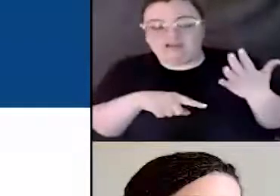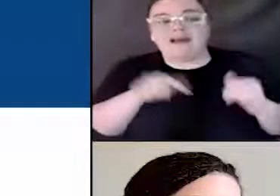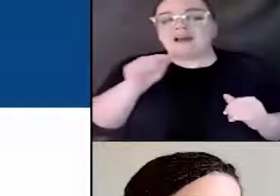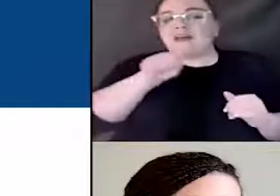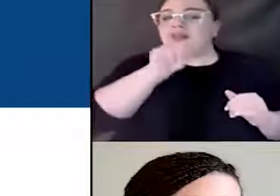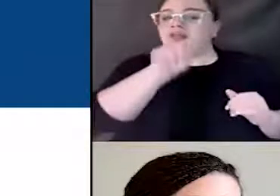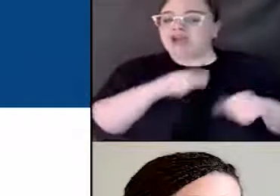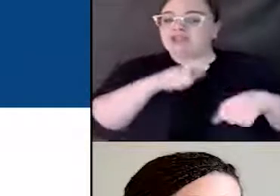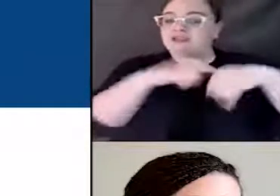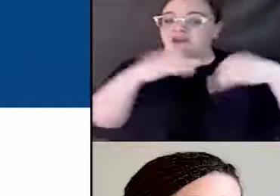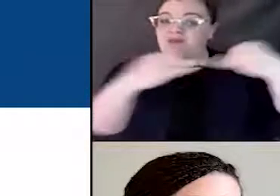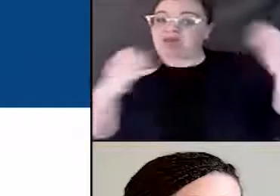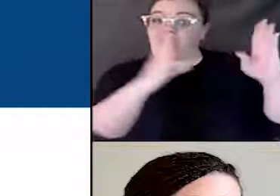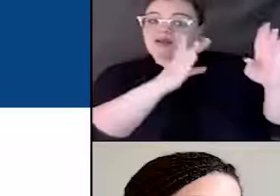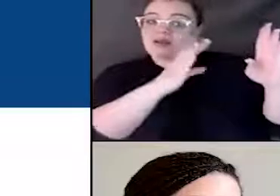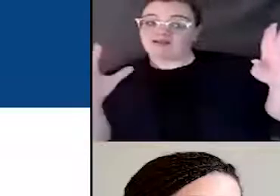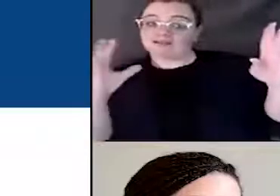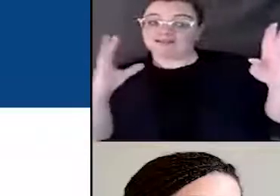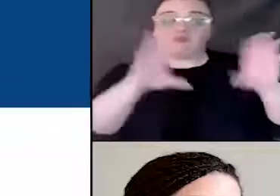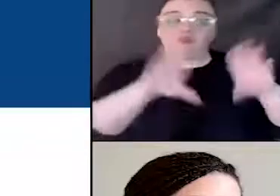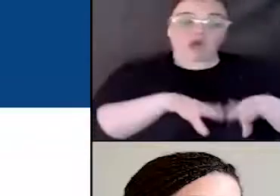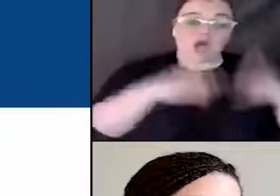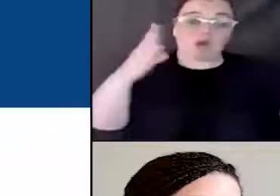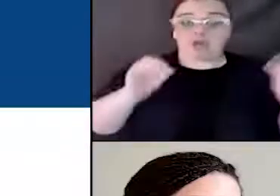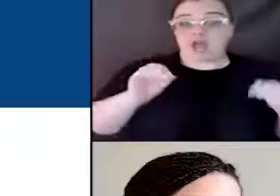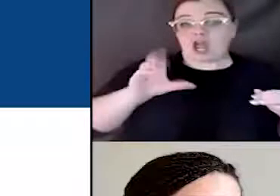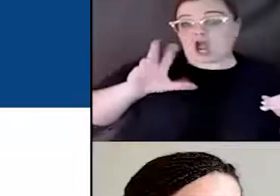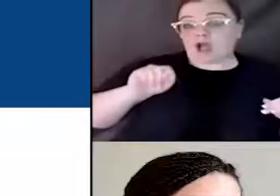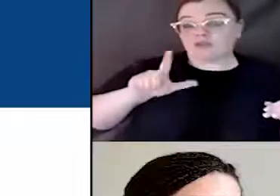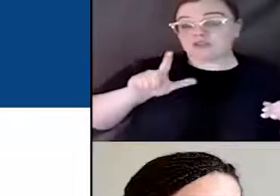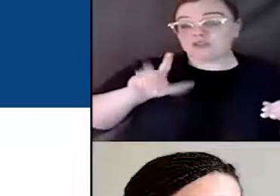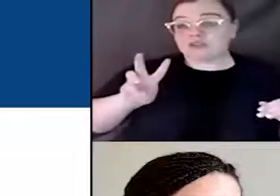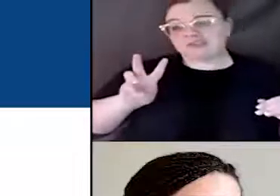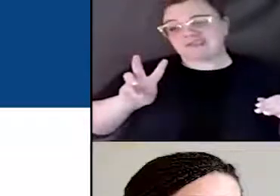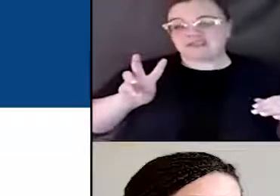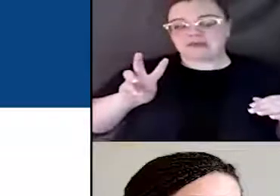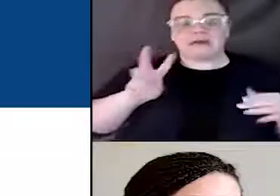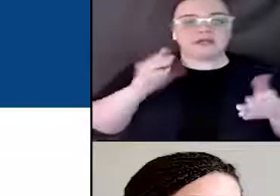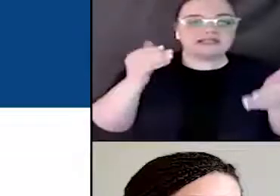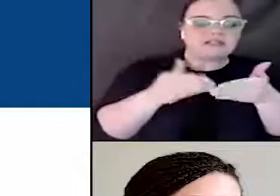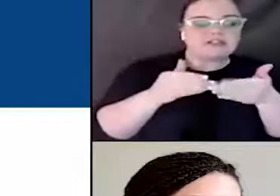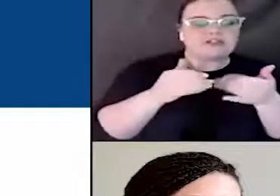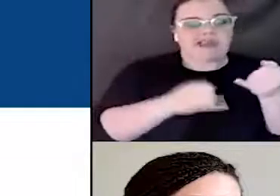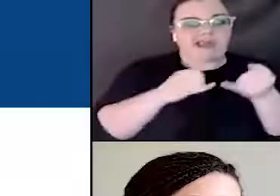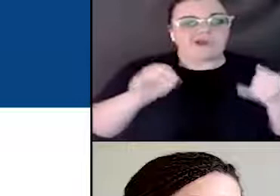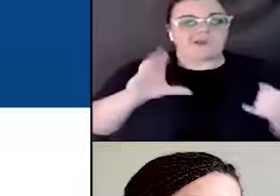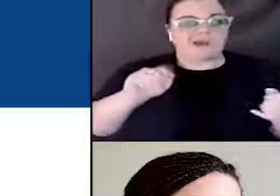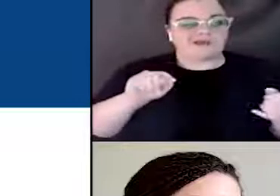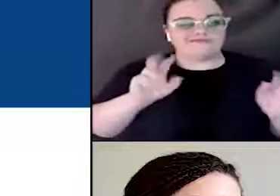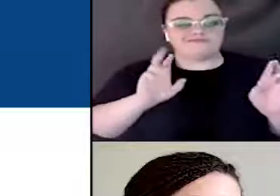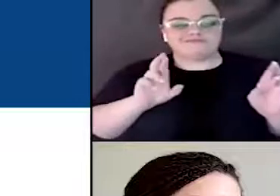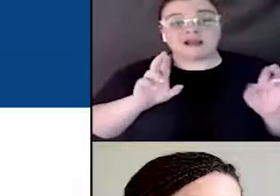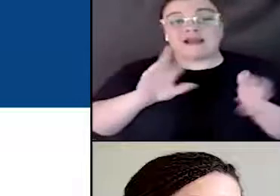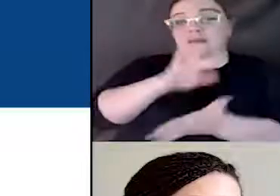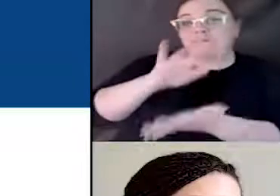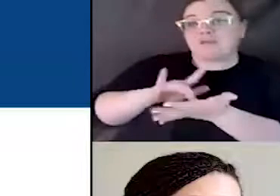time frame of applications opening near the end of October, with the mid-November